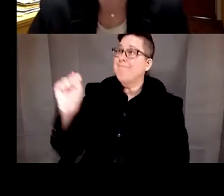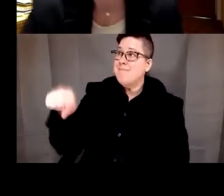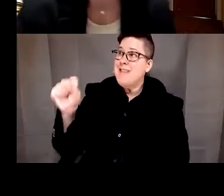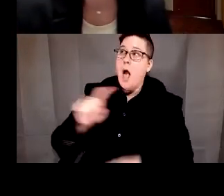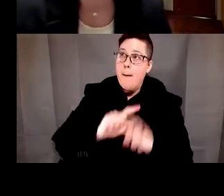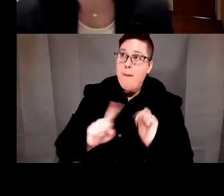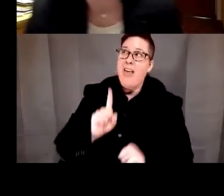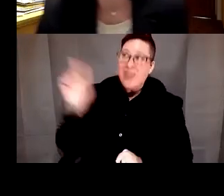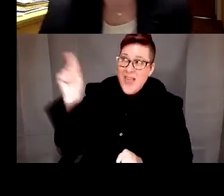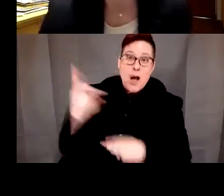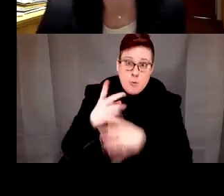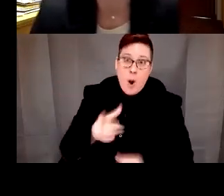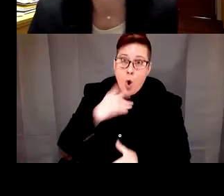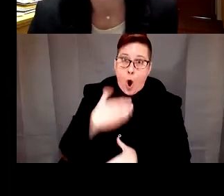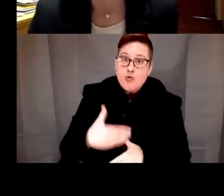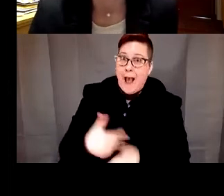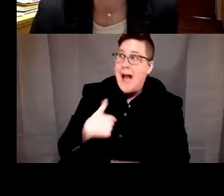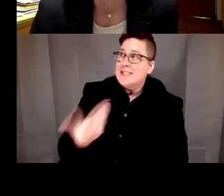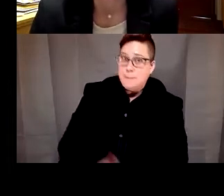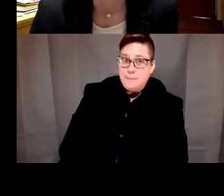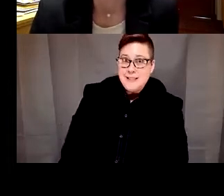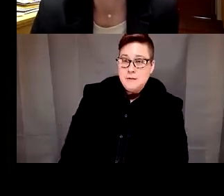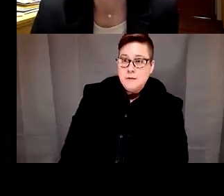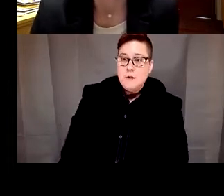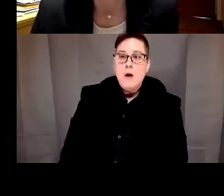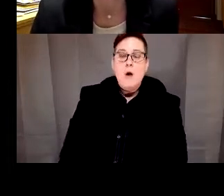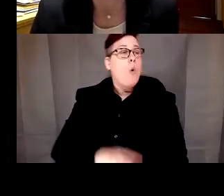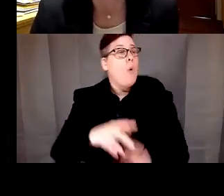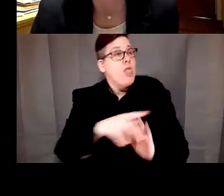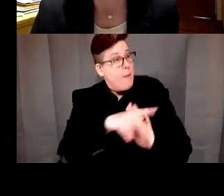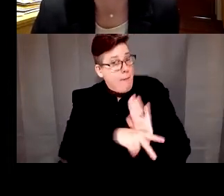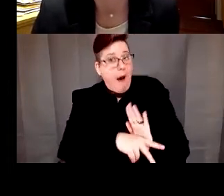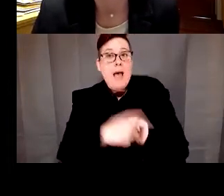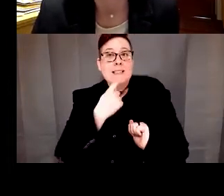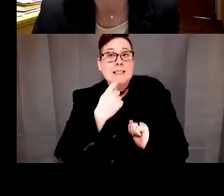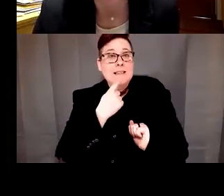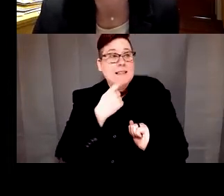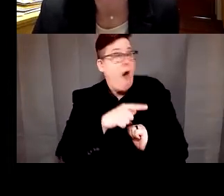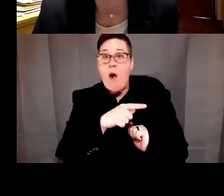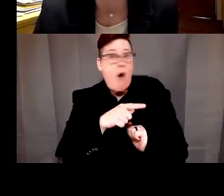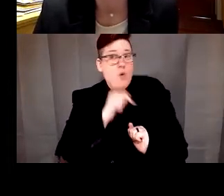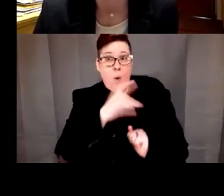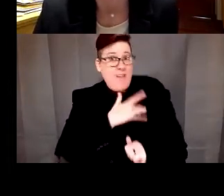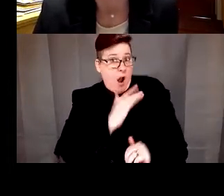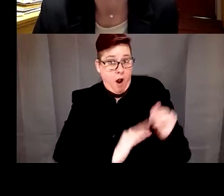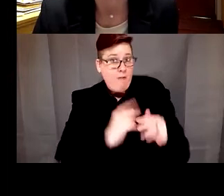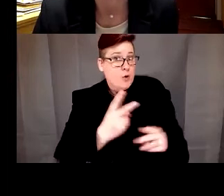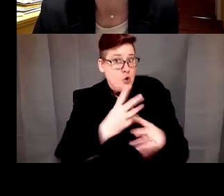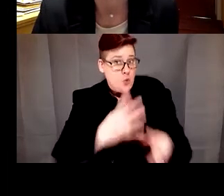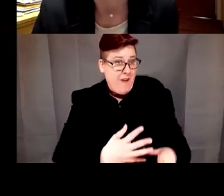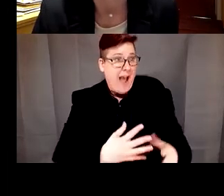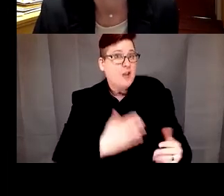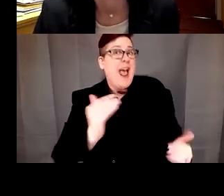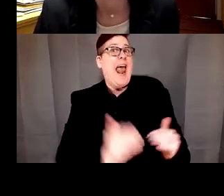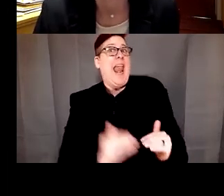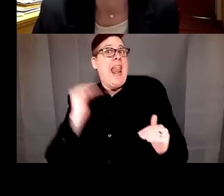was the supervisor who was harassing me. And they said, well, in the policy, it says that if you don't feel comfortable reporting it to the